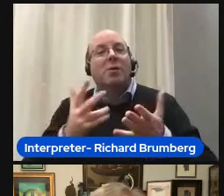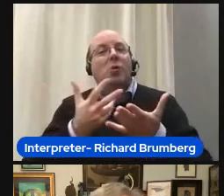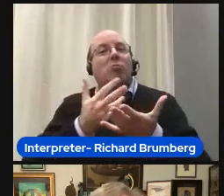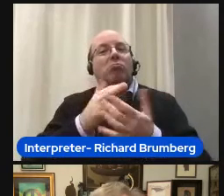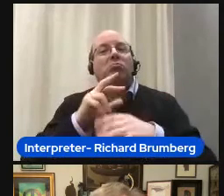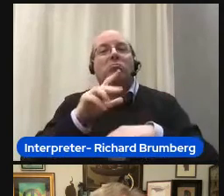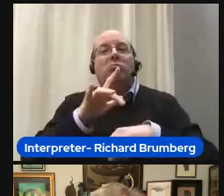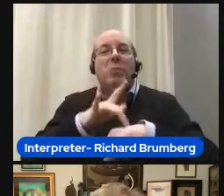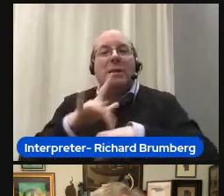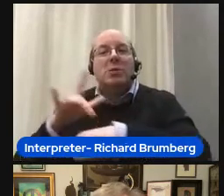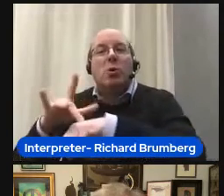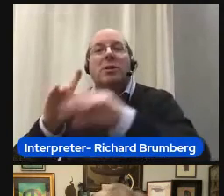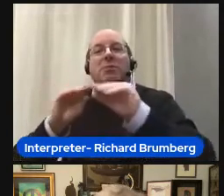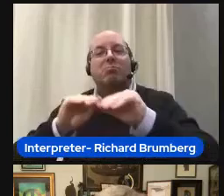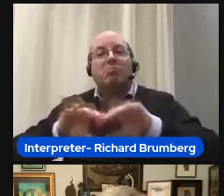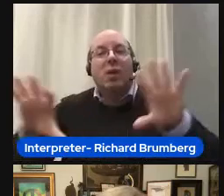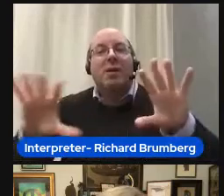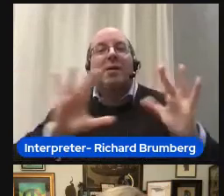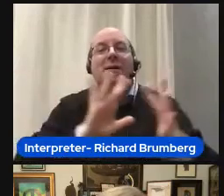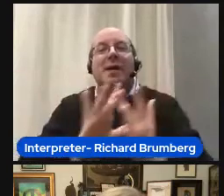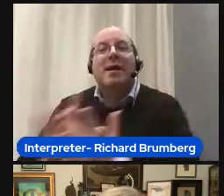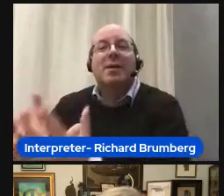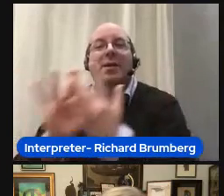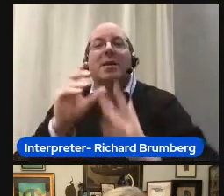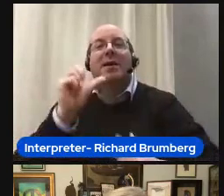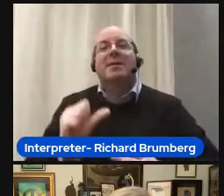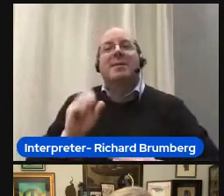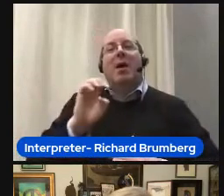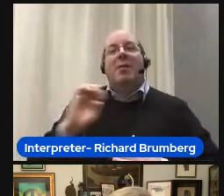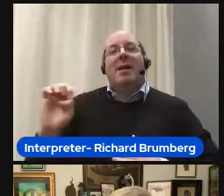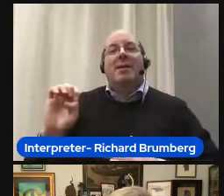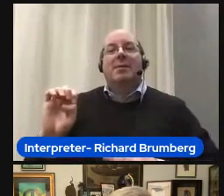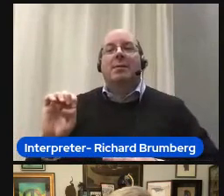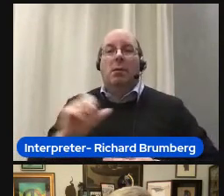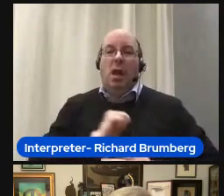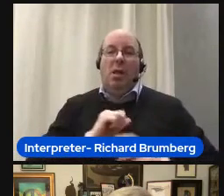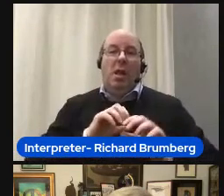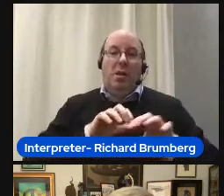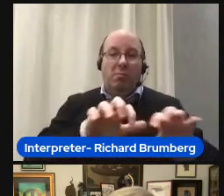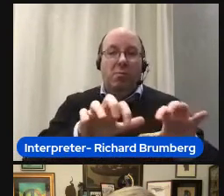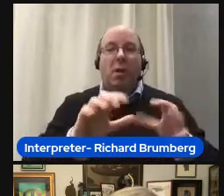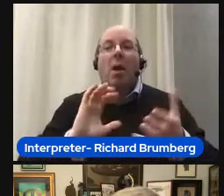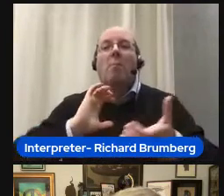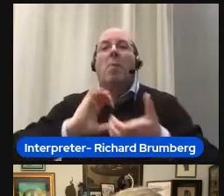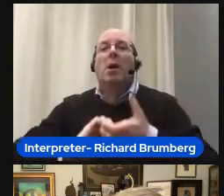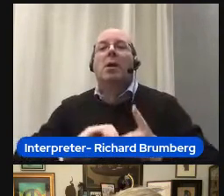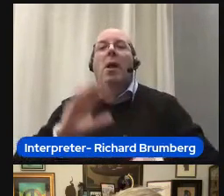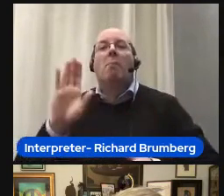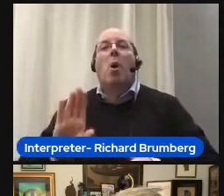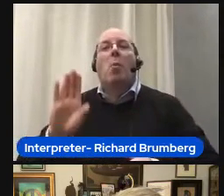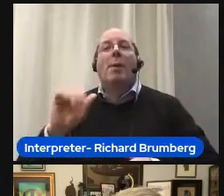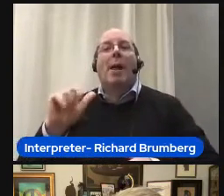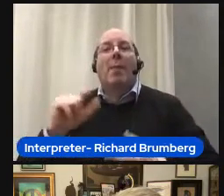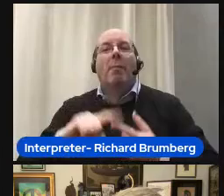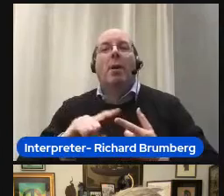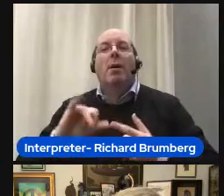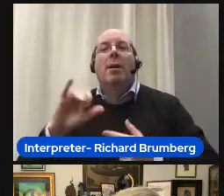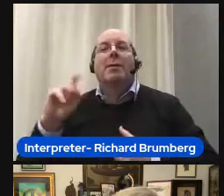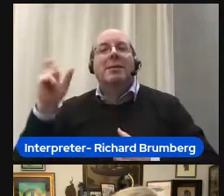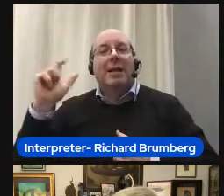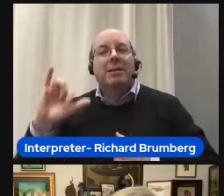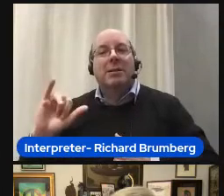resources and continuing to reach out across the South. We have a big presence in Atlanta. We have partnerships in Birmingham and in Jackson,